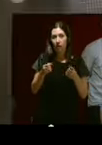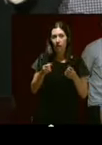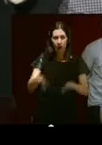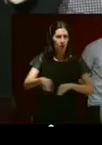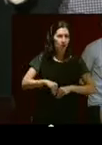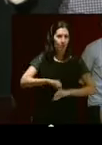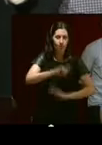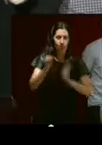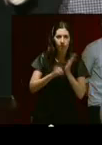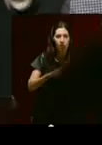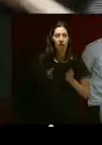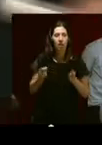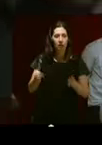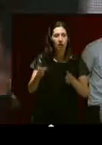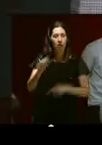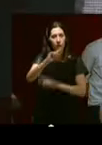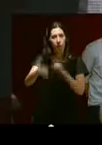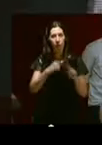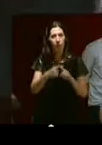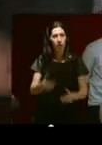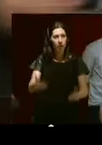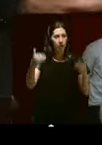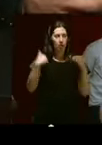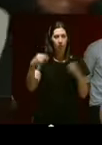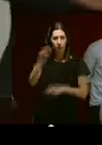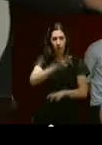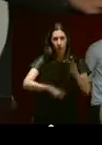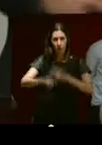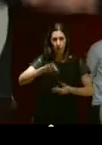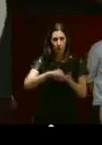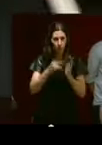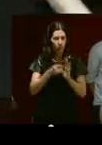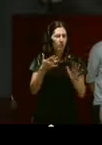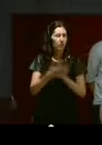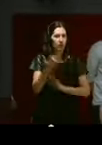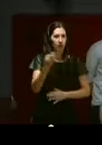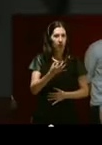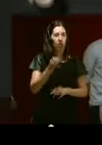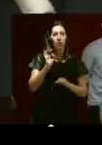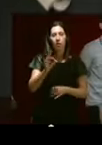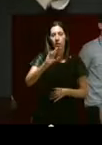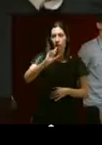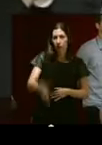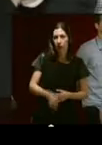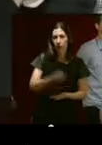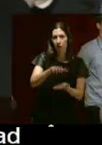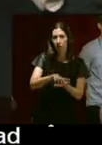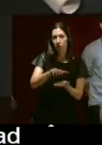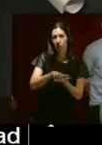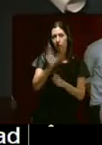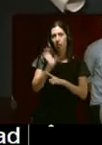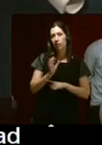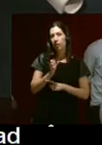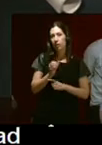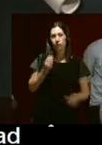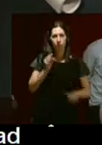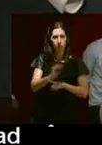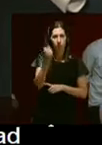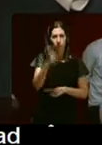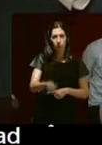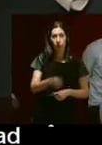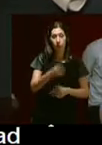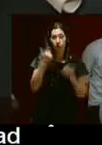this places the economic cost in the user size and also the responsibility for coming up with a solution. Of course, movie